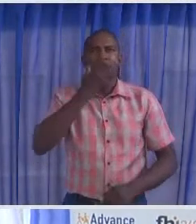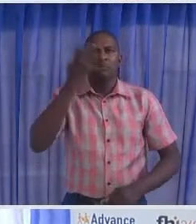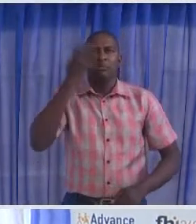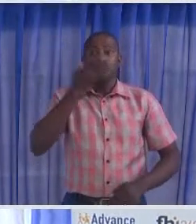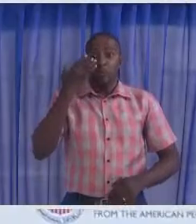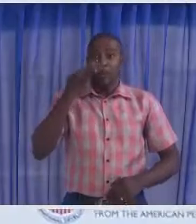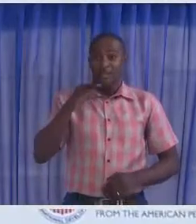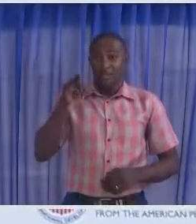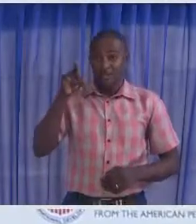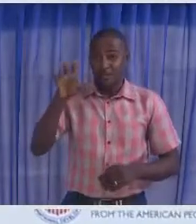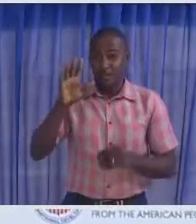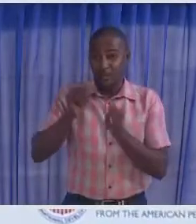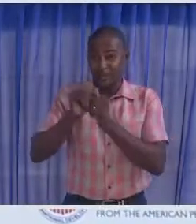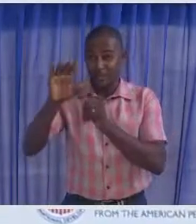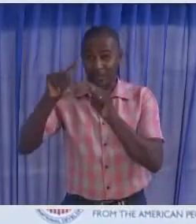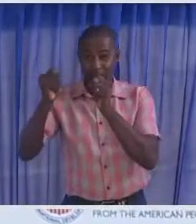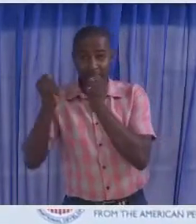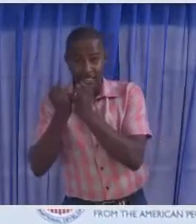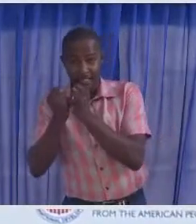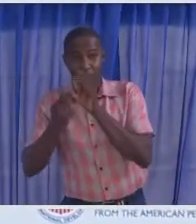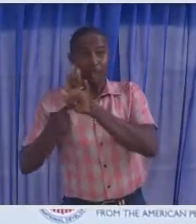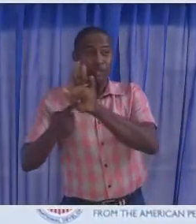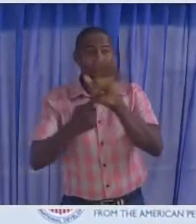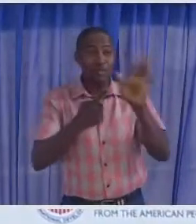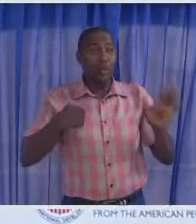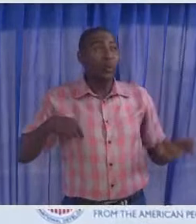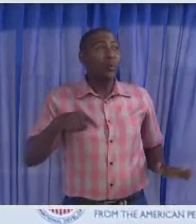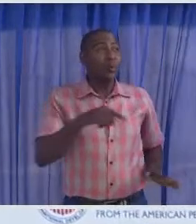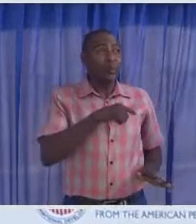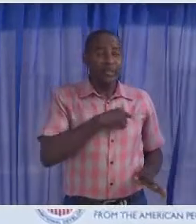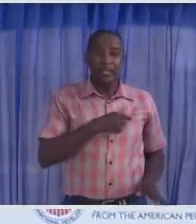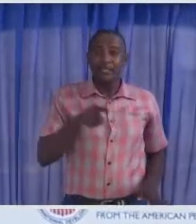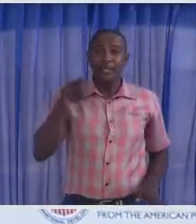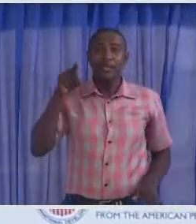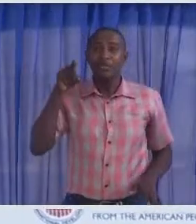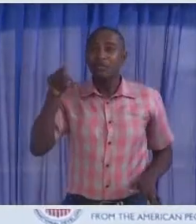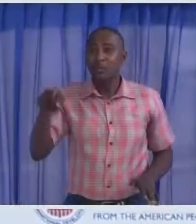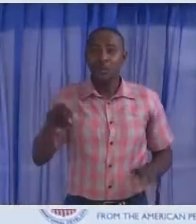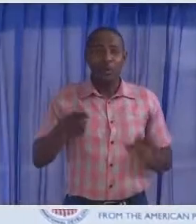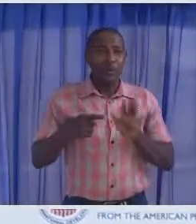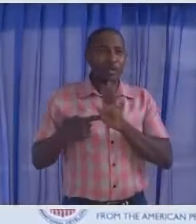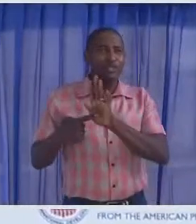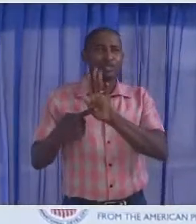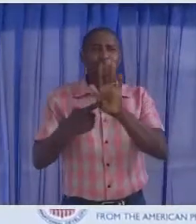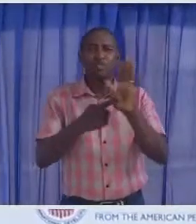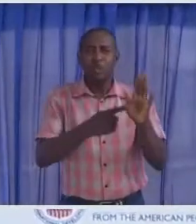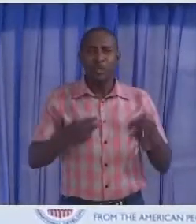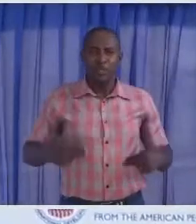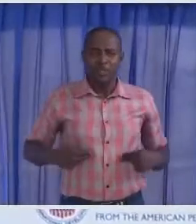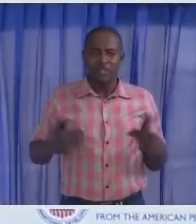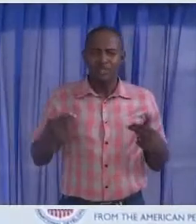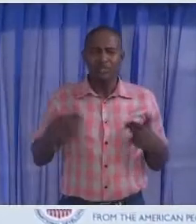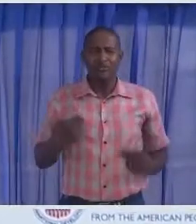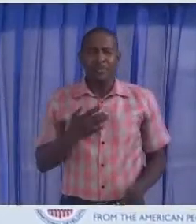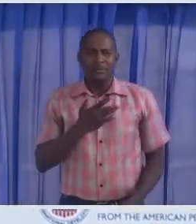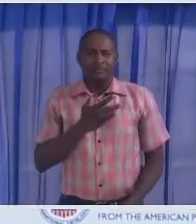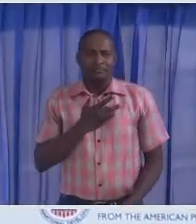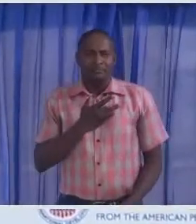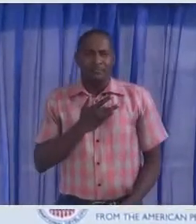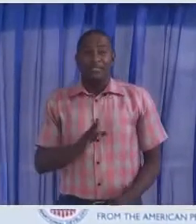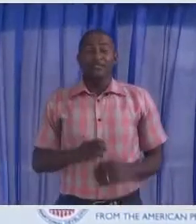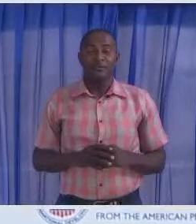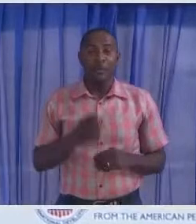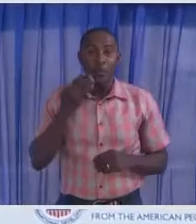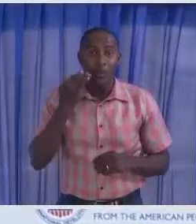team showed us that you were exhibiting deep level of human sensitivity, because